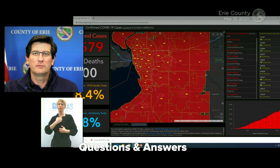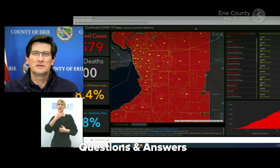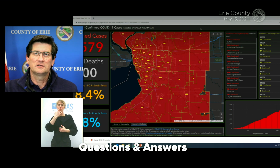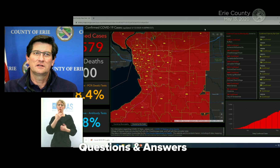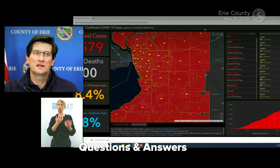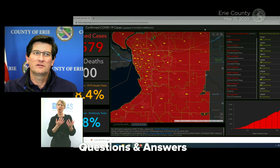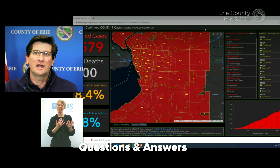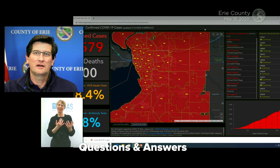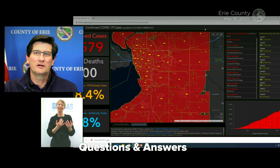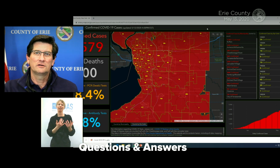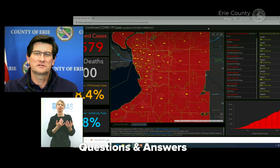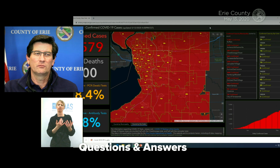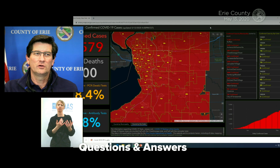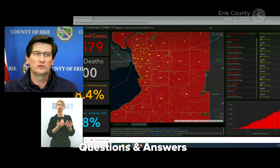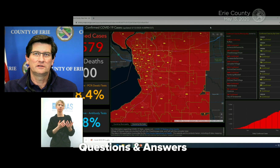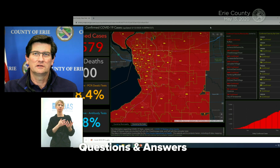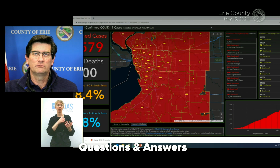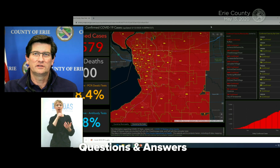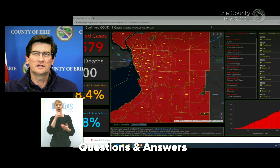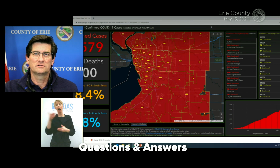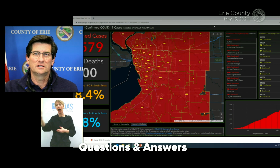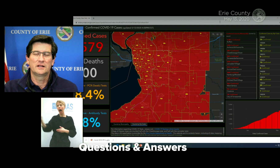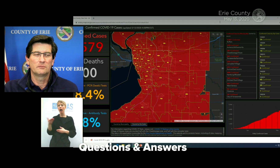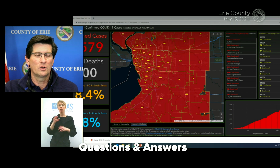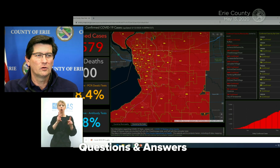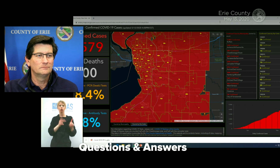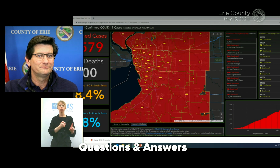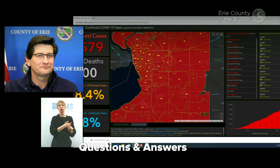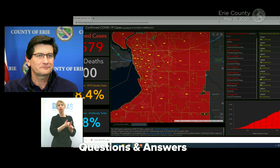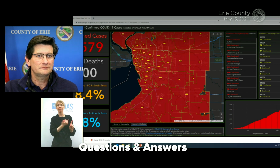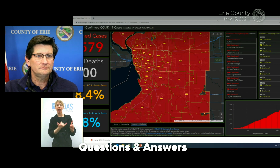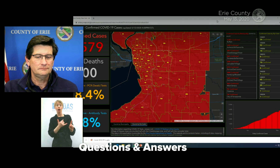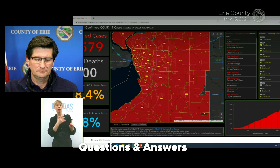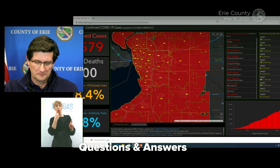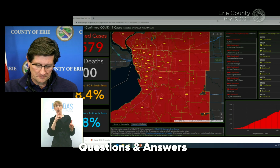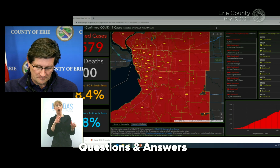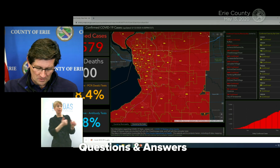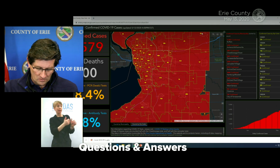for the information than have to hire someone only to potentially let them go.